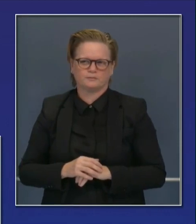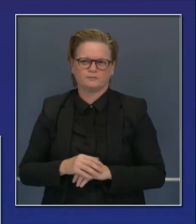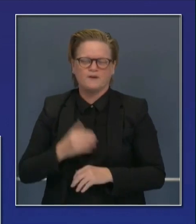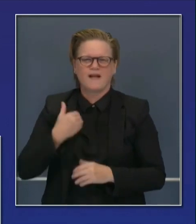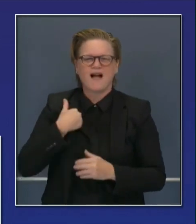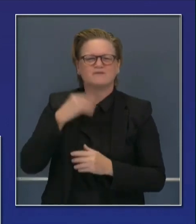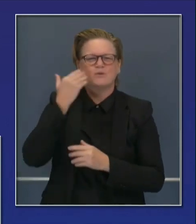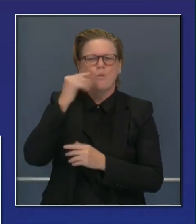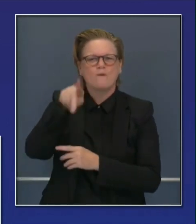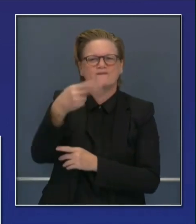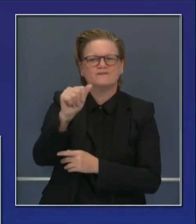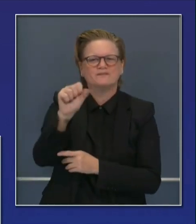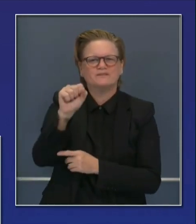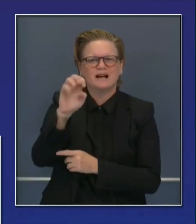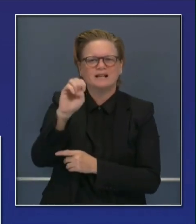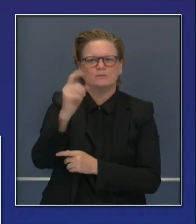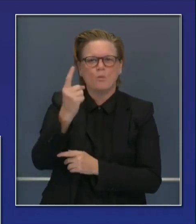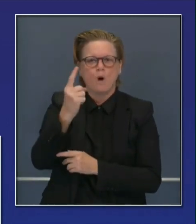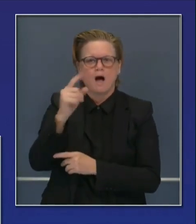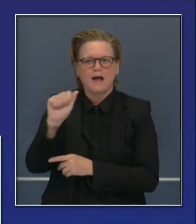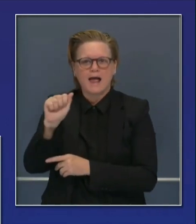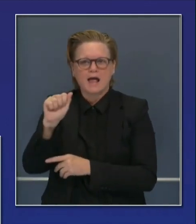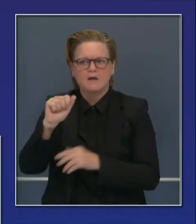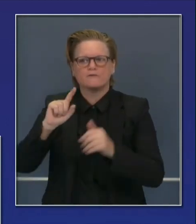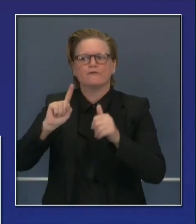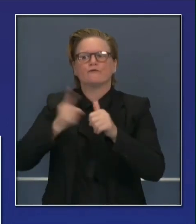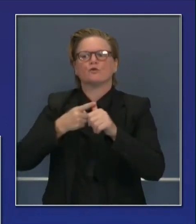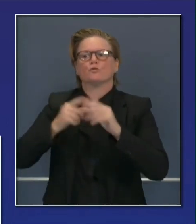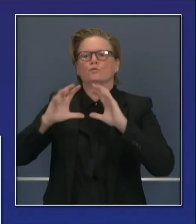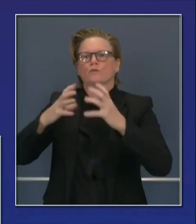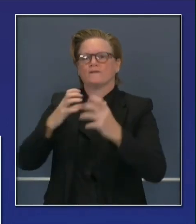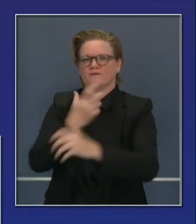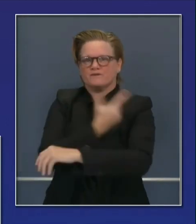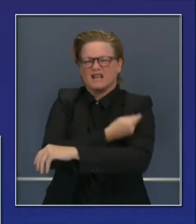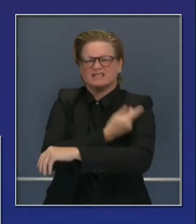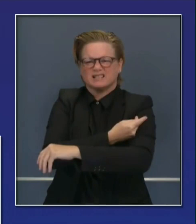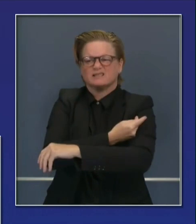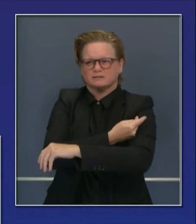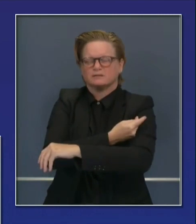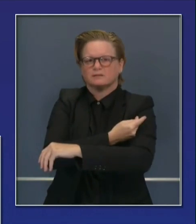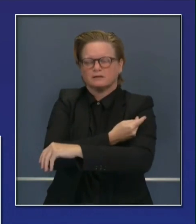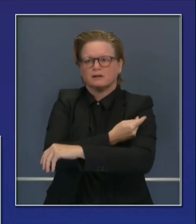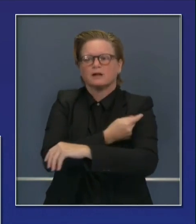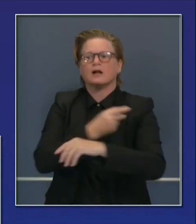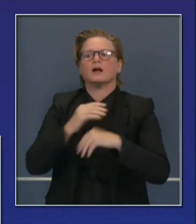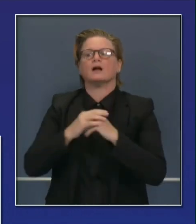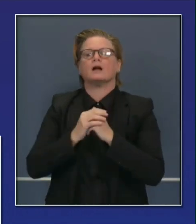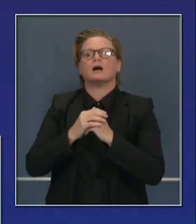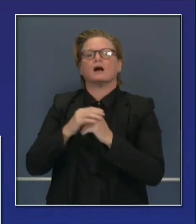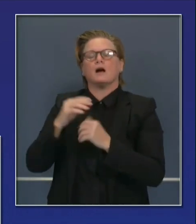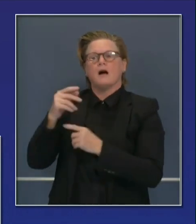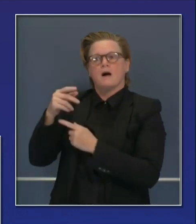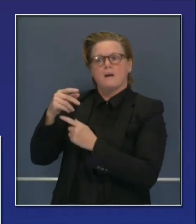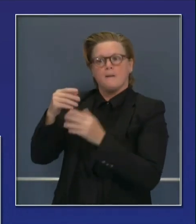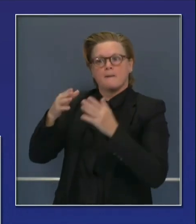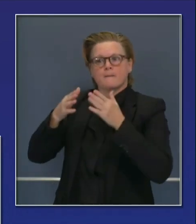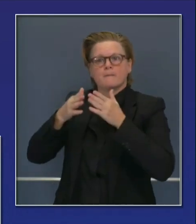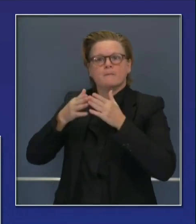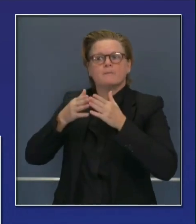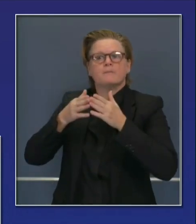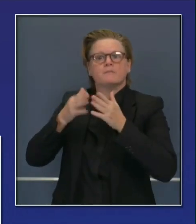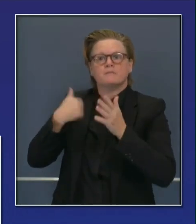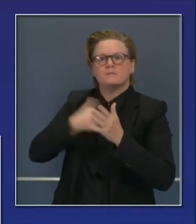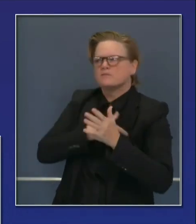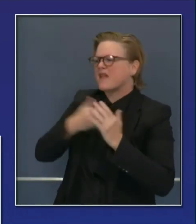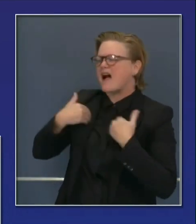protocols in terms of the vaccine. So we have been very publicly been having a drafting guidelines work group meet with our